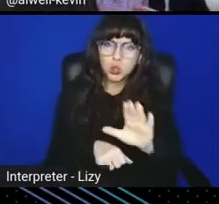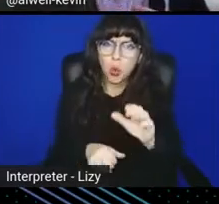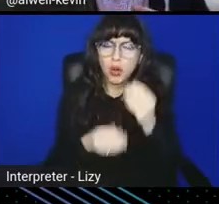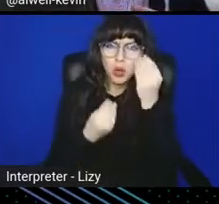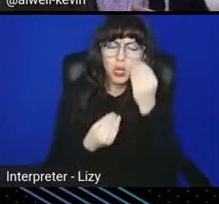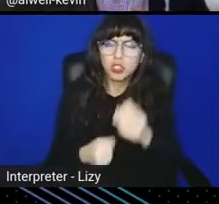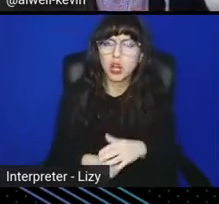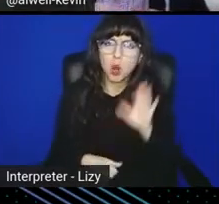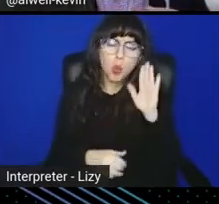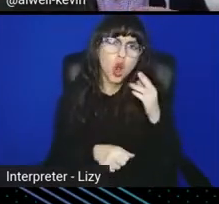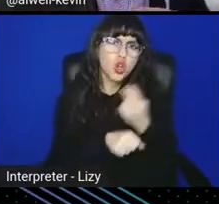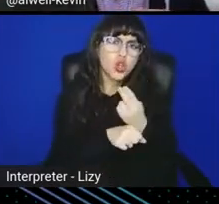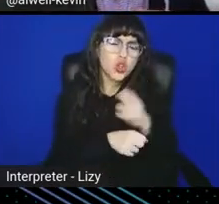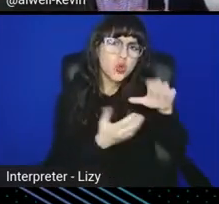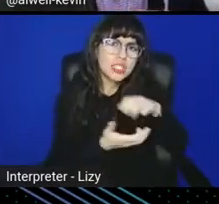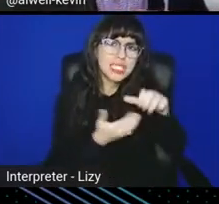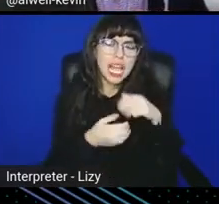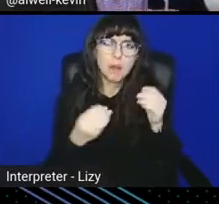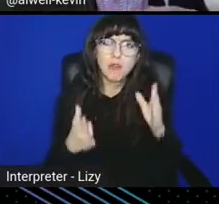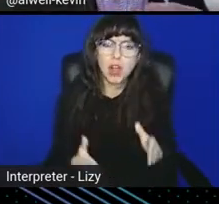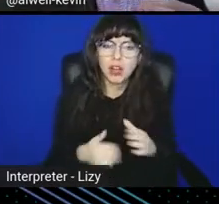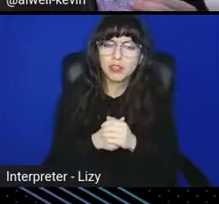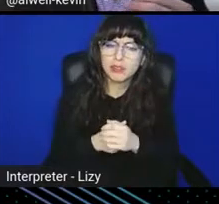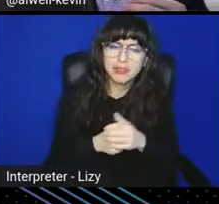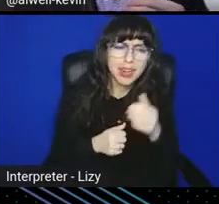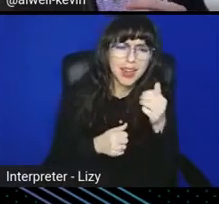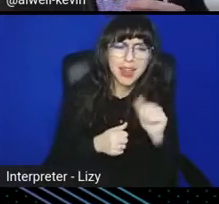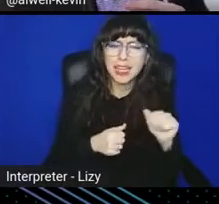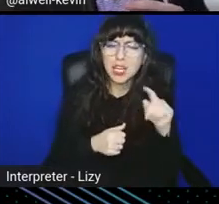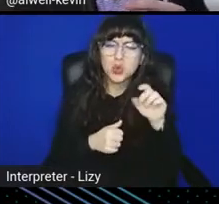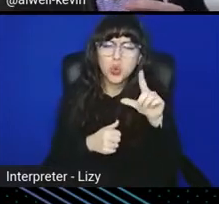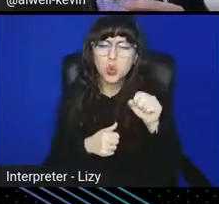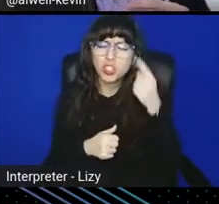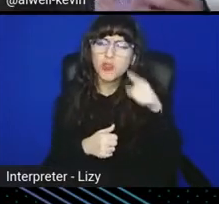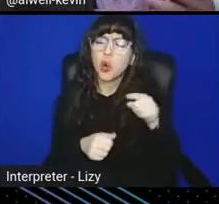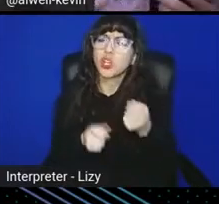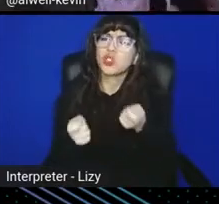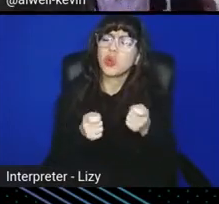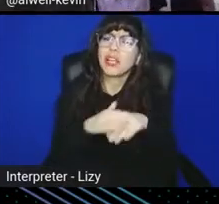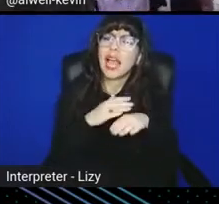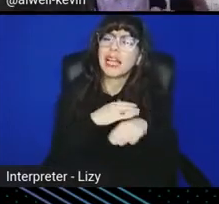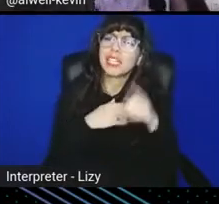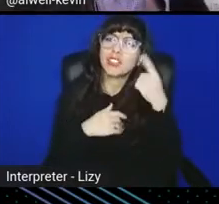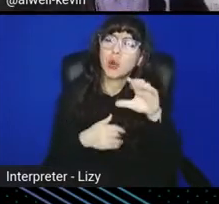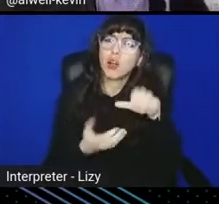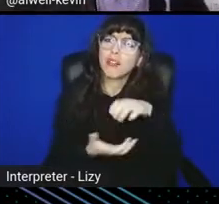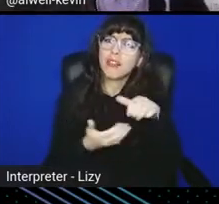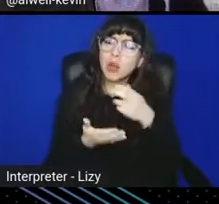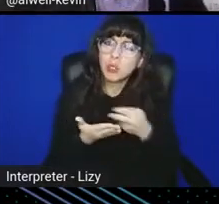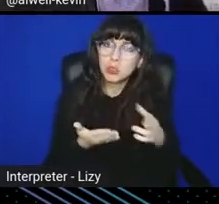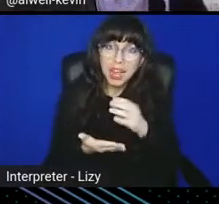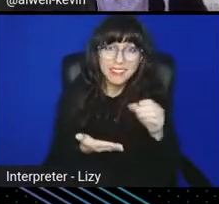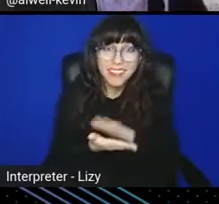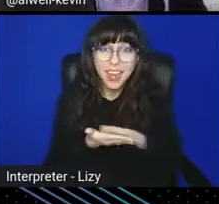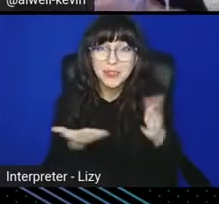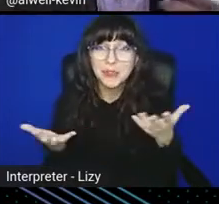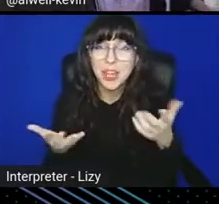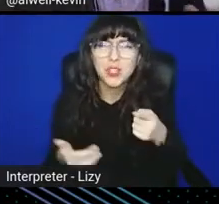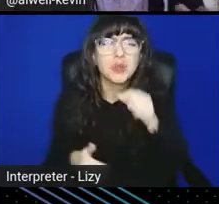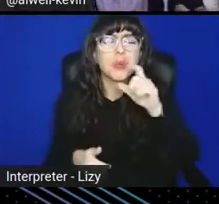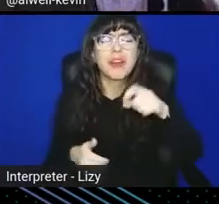cloud provider's authn and authz tools to control access to those cloud resources. And the nice thing here is that you won't have to worry